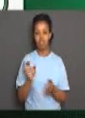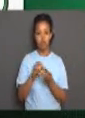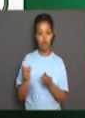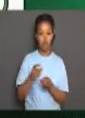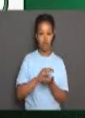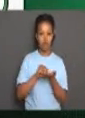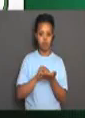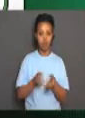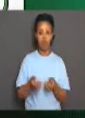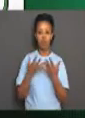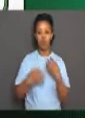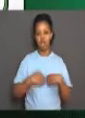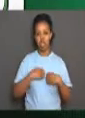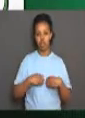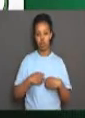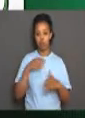many organisms have.